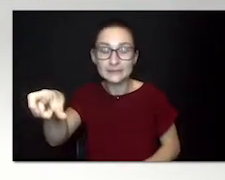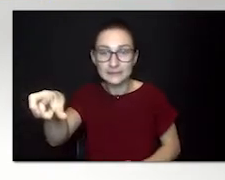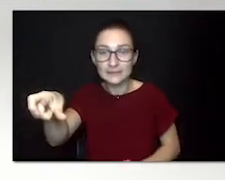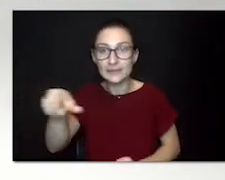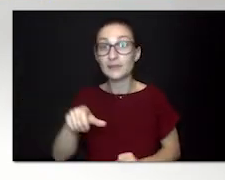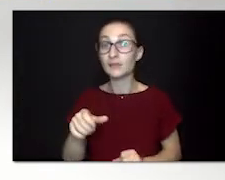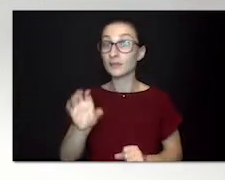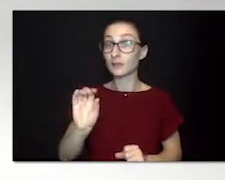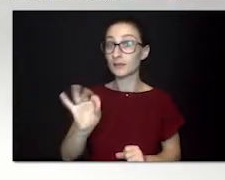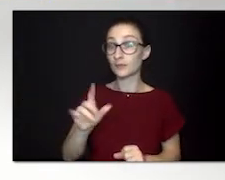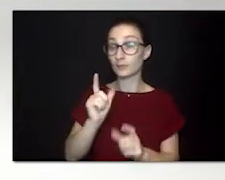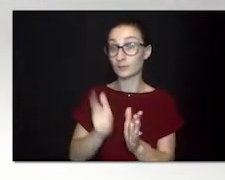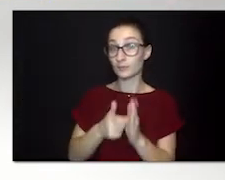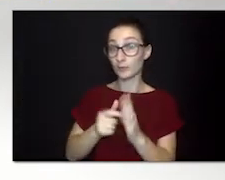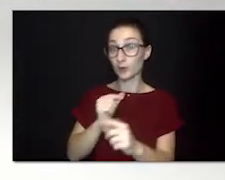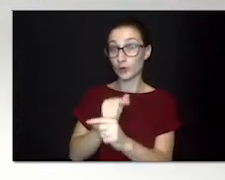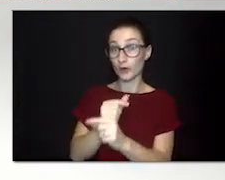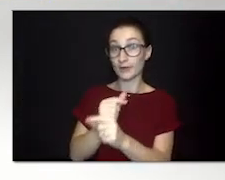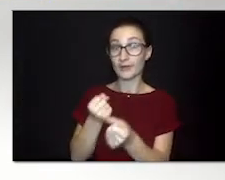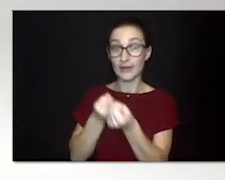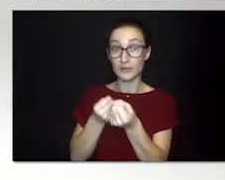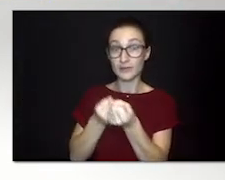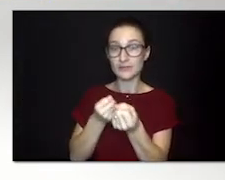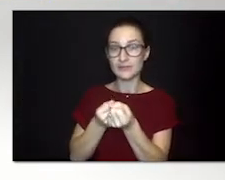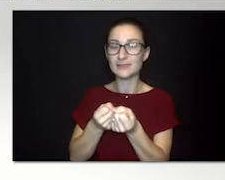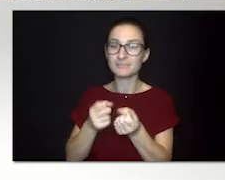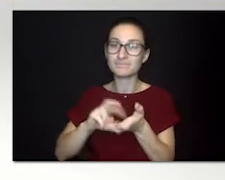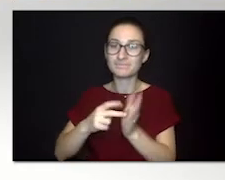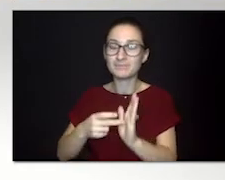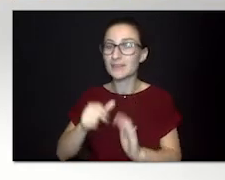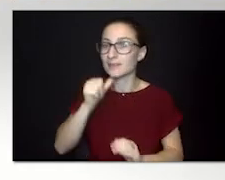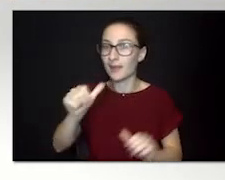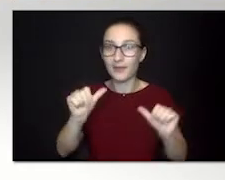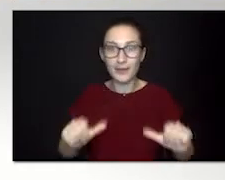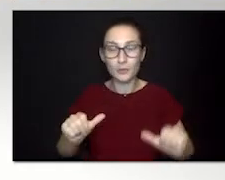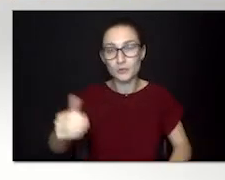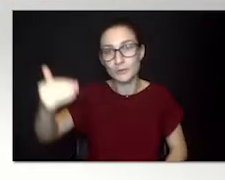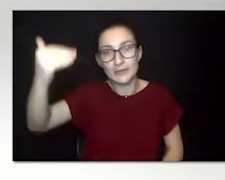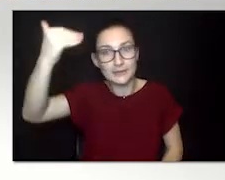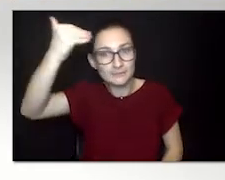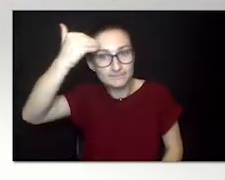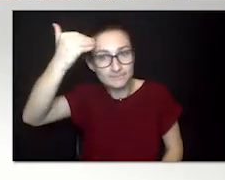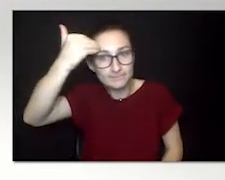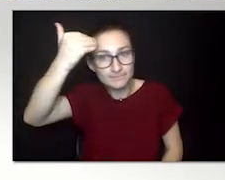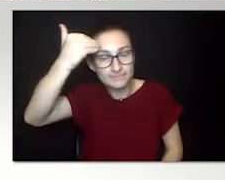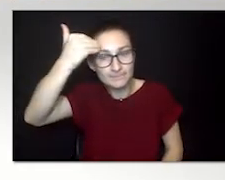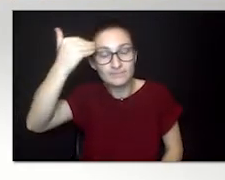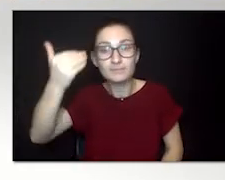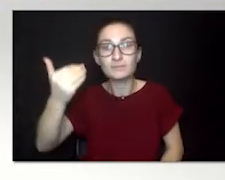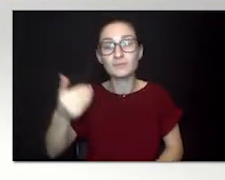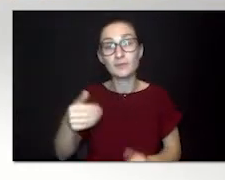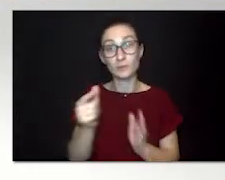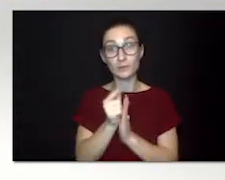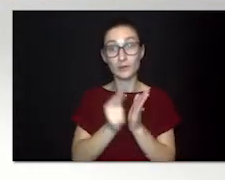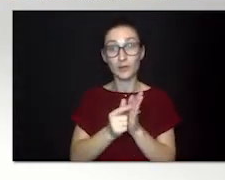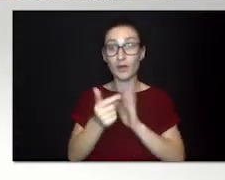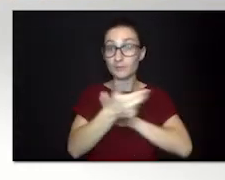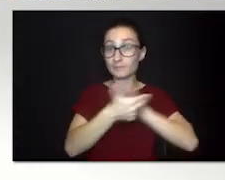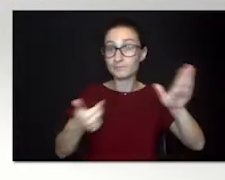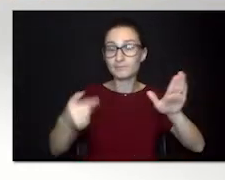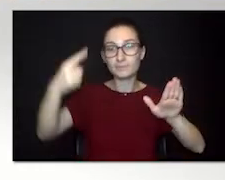the reality is that if you have to go the route of guardian advocacy, it's because they don't have that ability. The law has deemed them